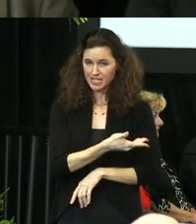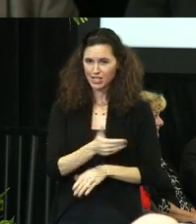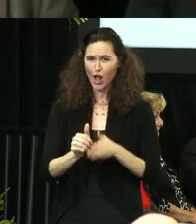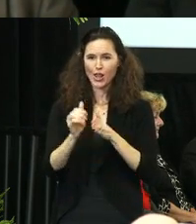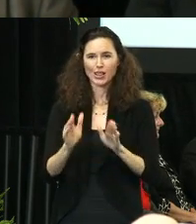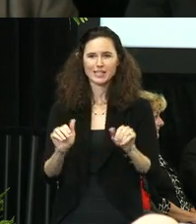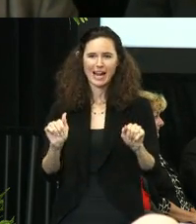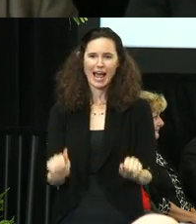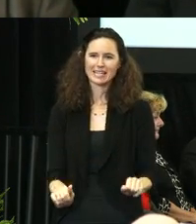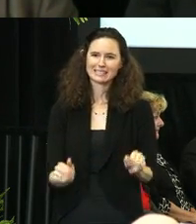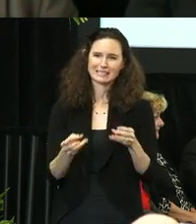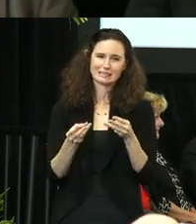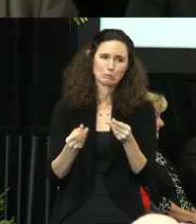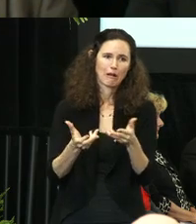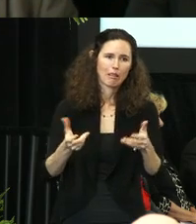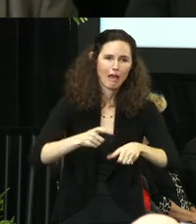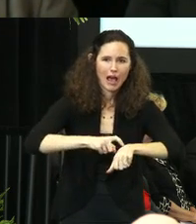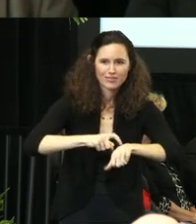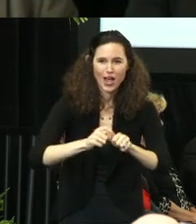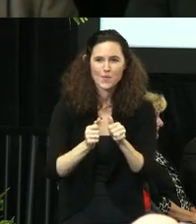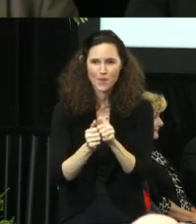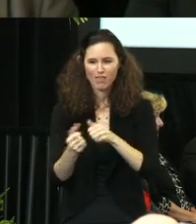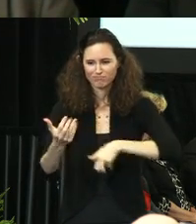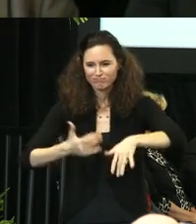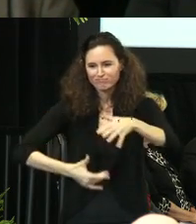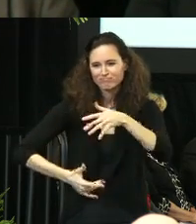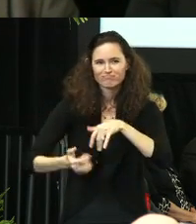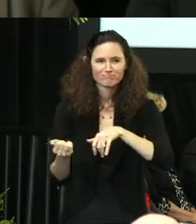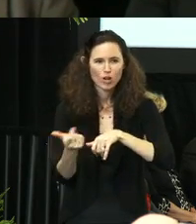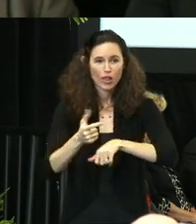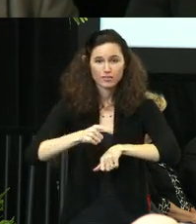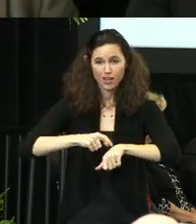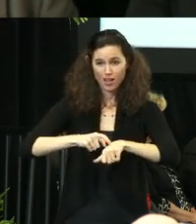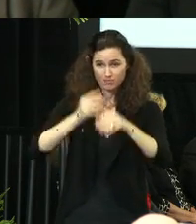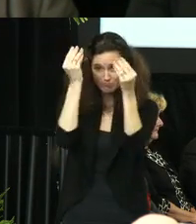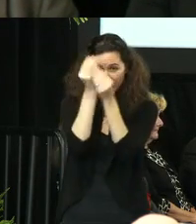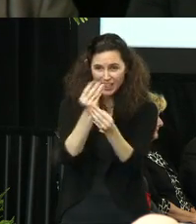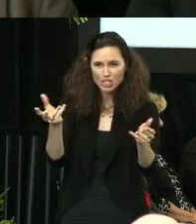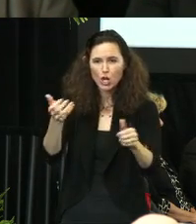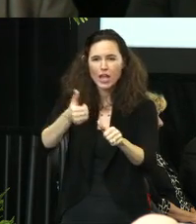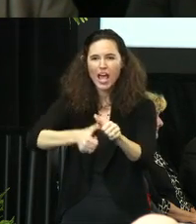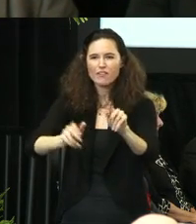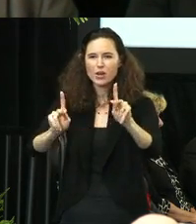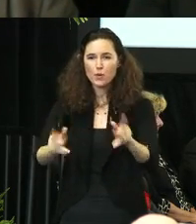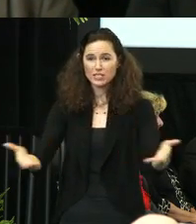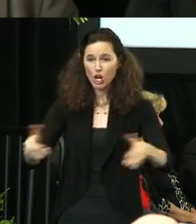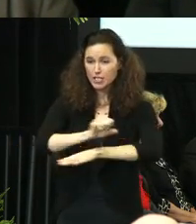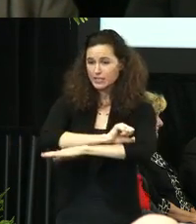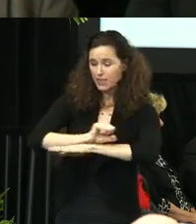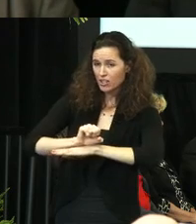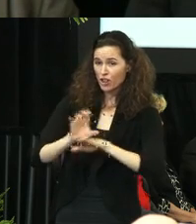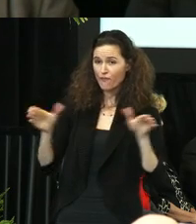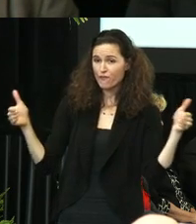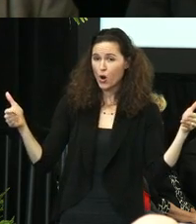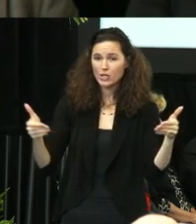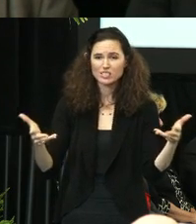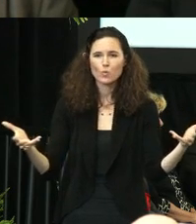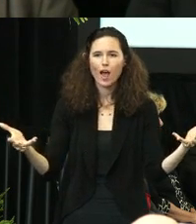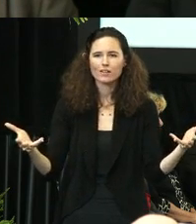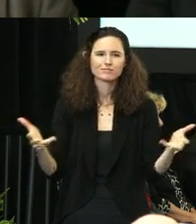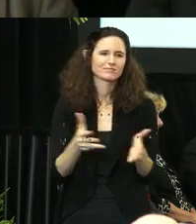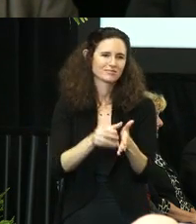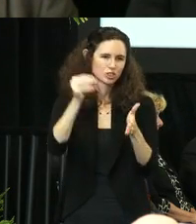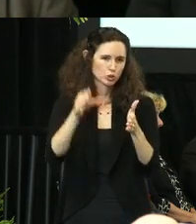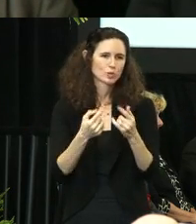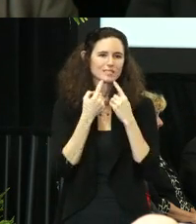get to spend a remarkable amount of time with. And I will tell you, everyone on this stage is dedicated to student success